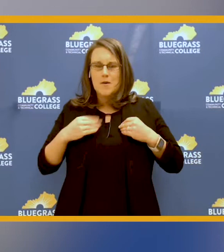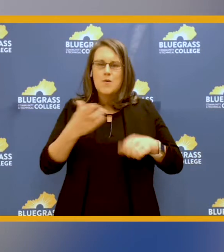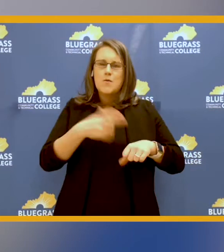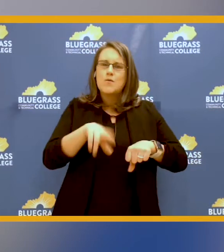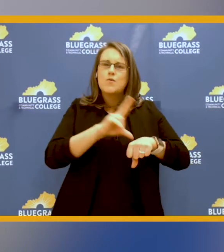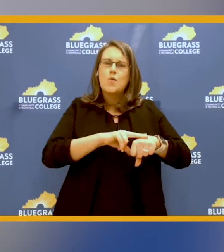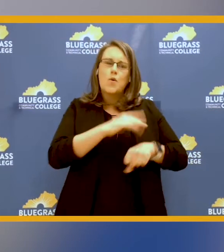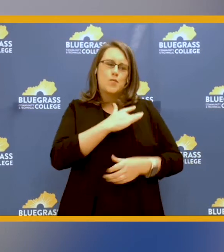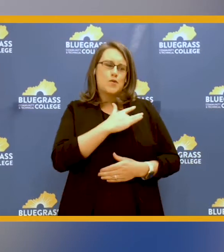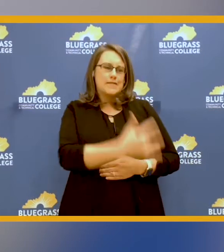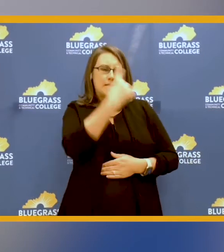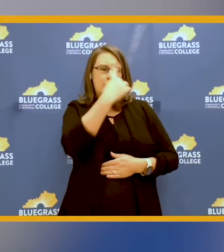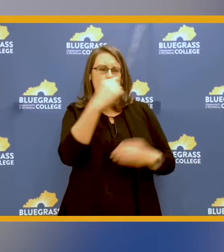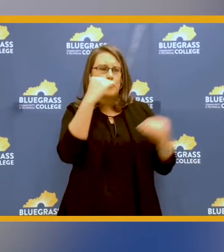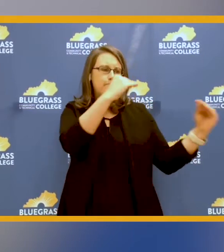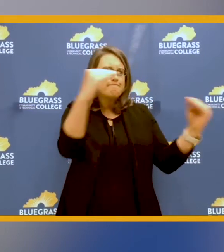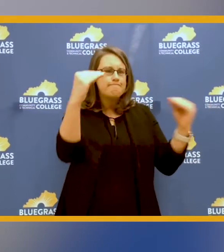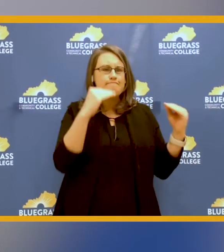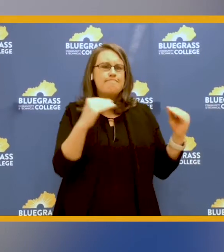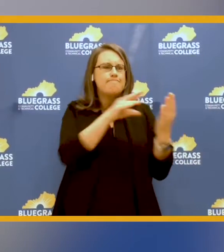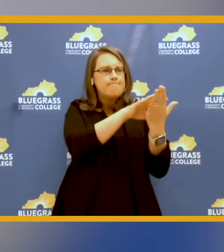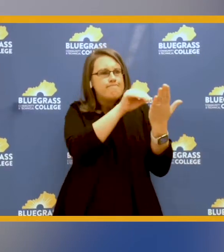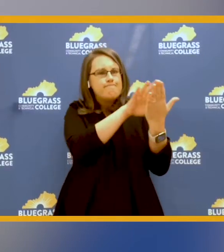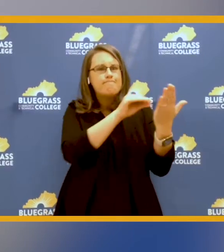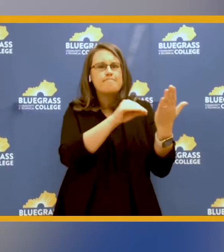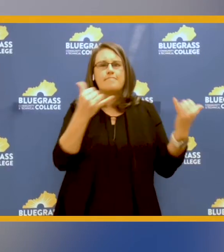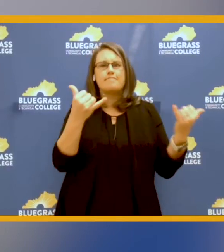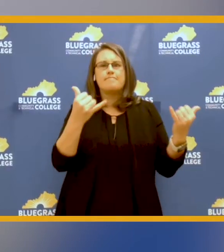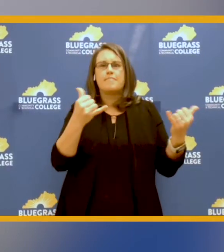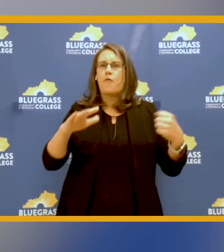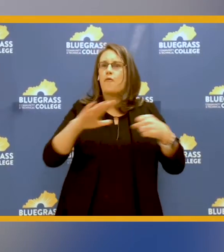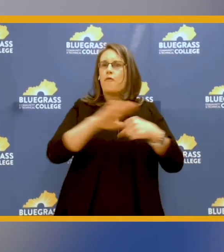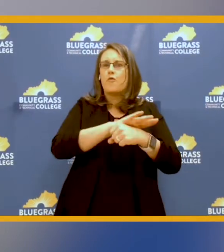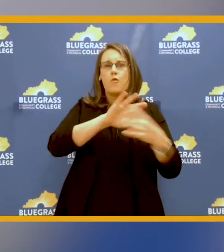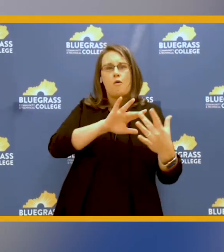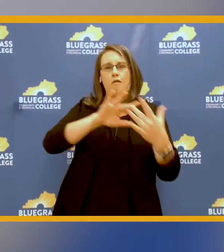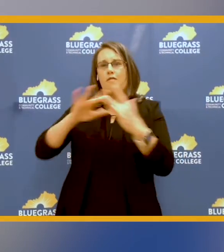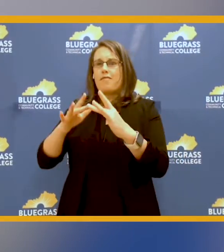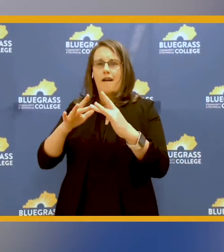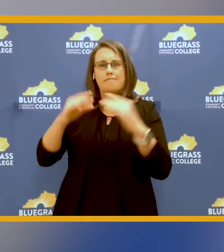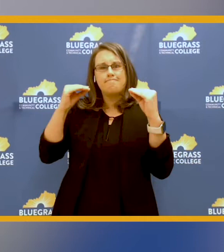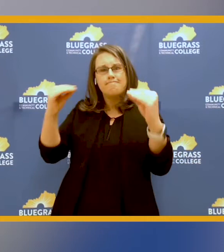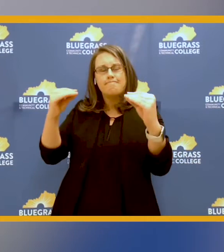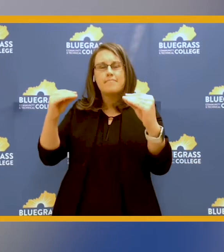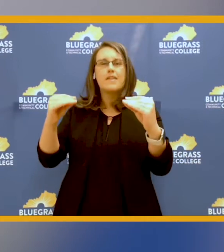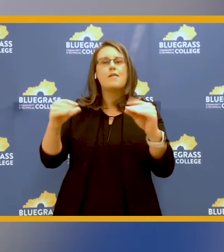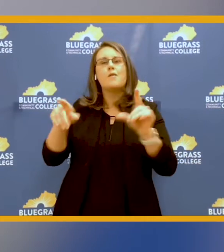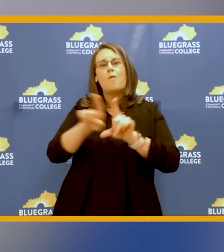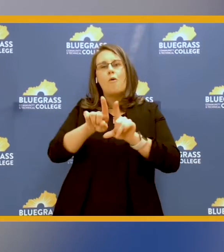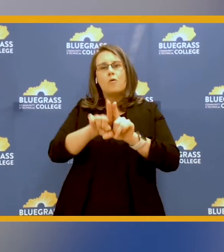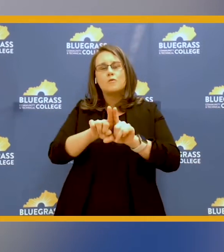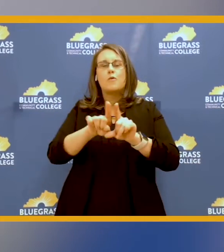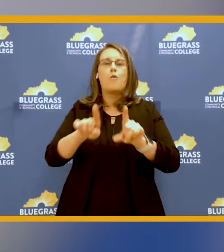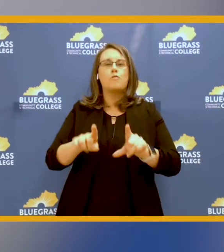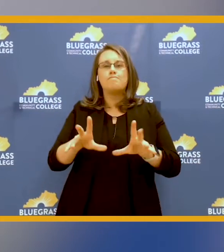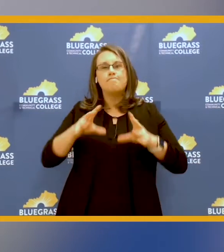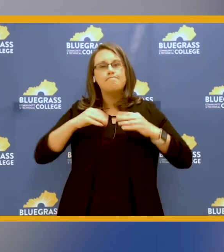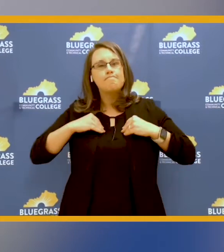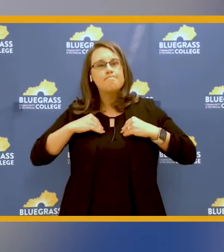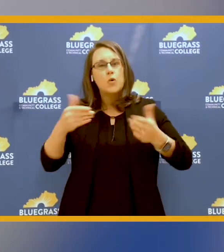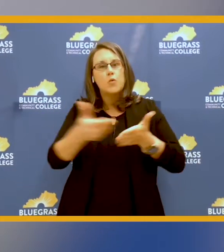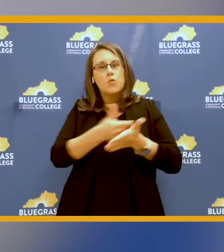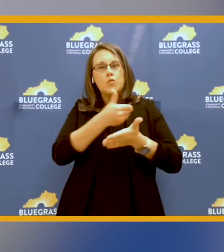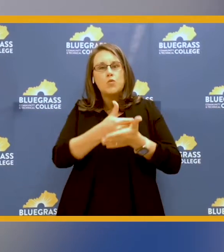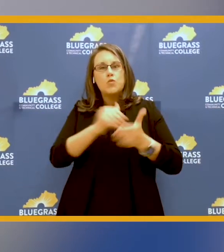from our regular ways of instruction to fully online instruction while overcoming all the